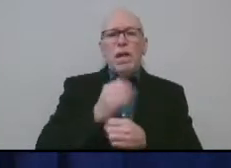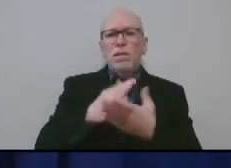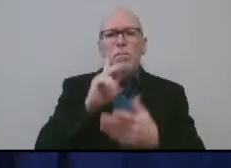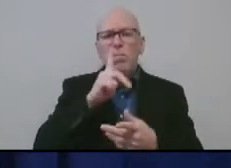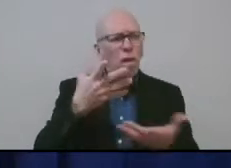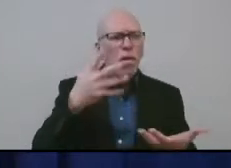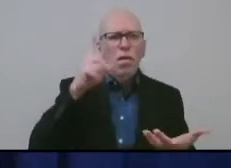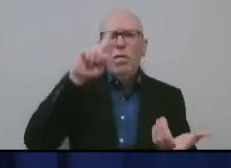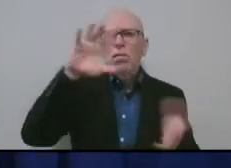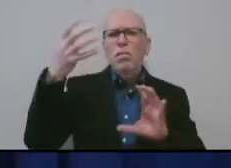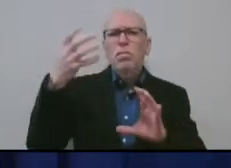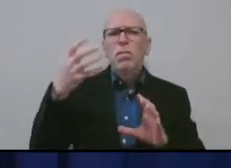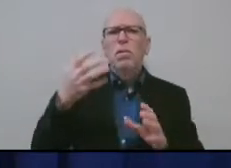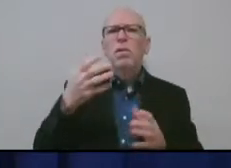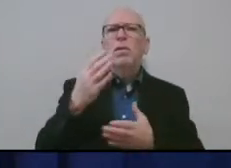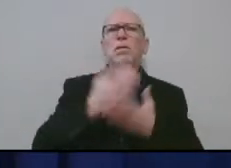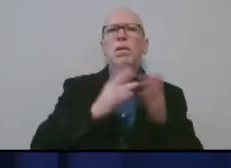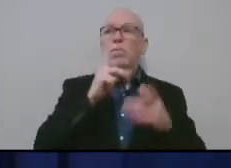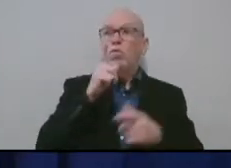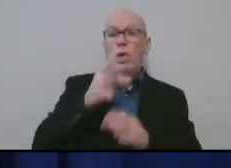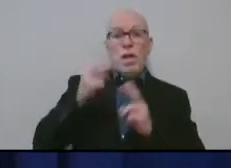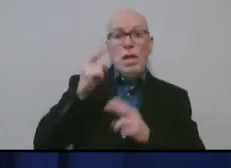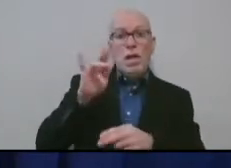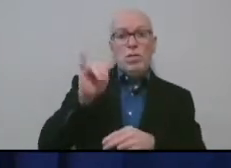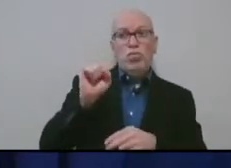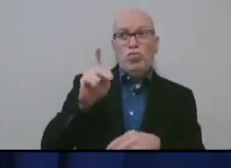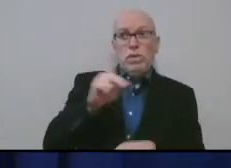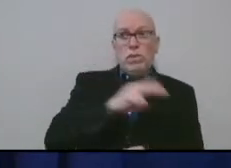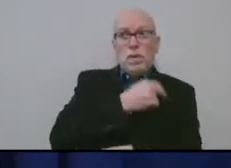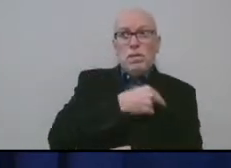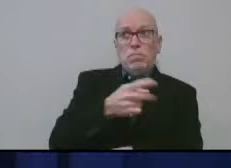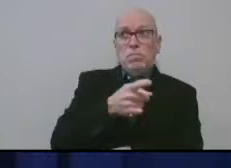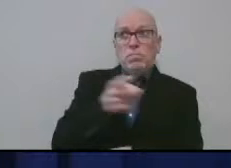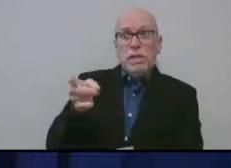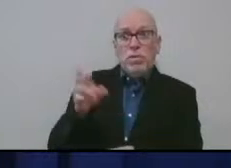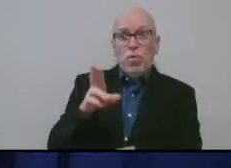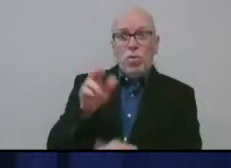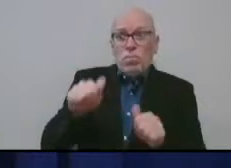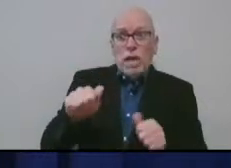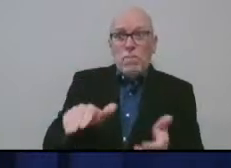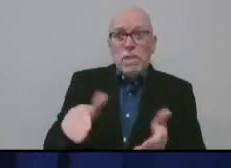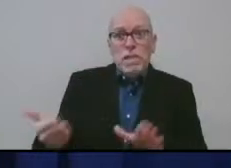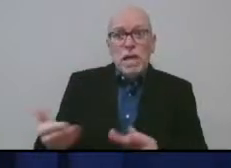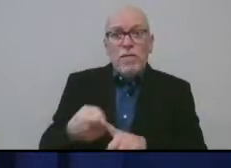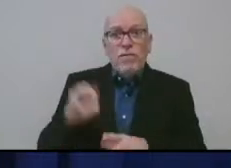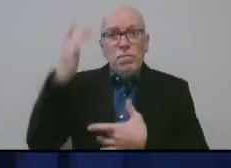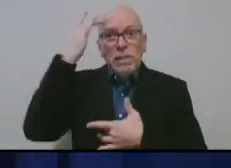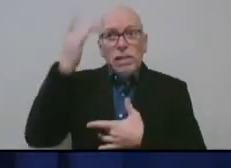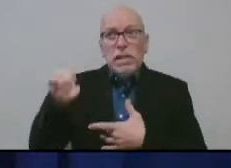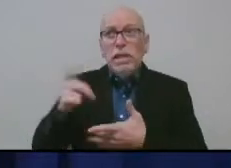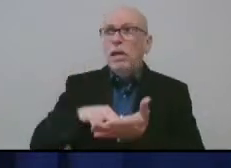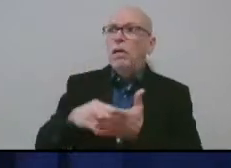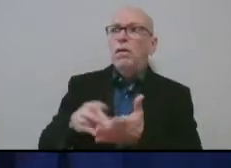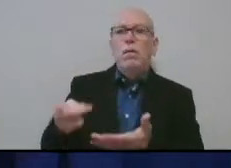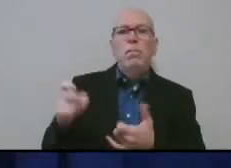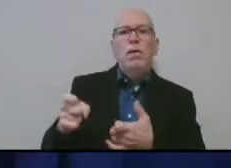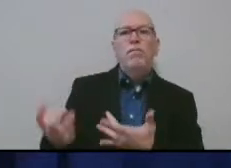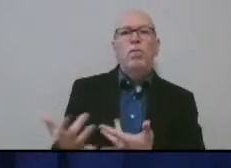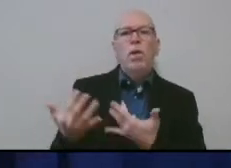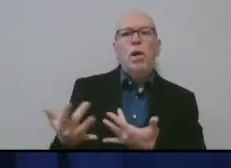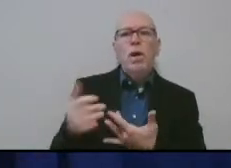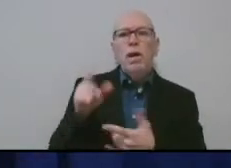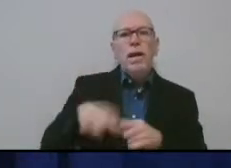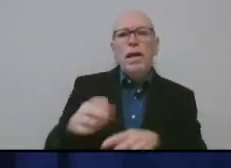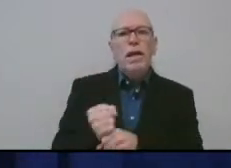puts those who are at greatest risk of being hospitalized or dying from this disease in a position where they might not be able to get the